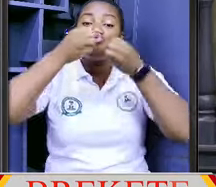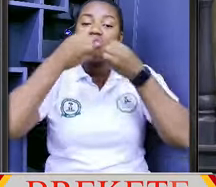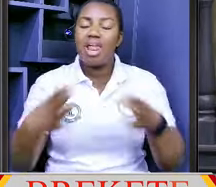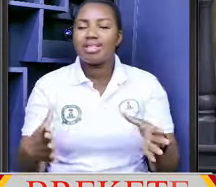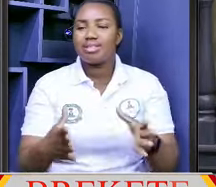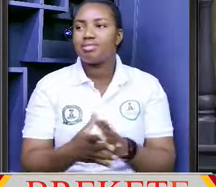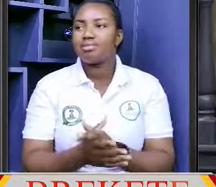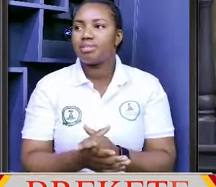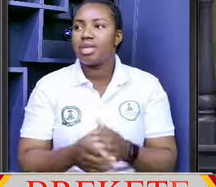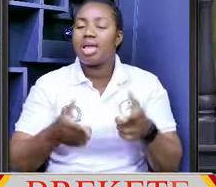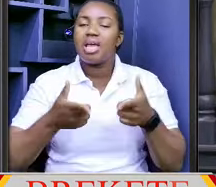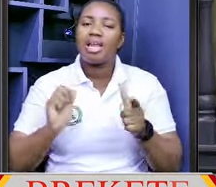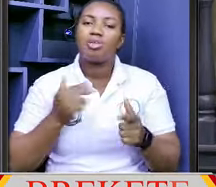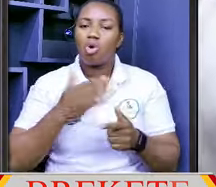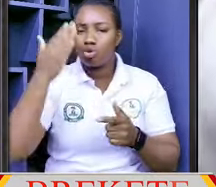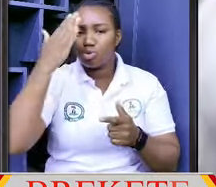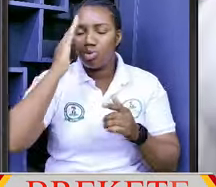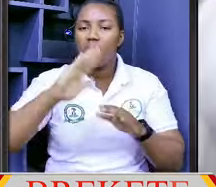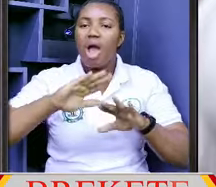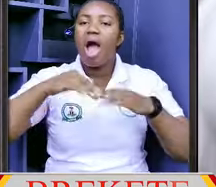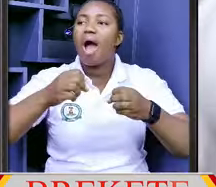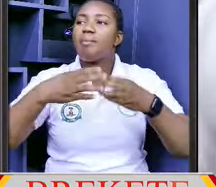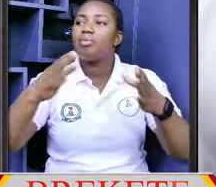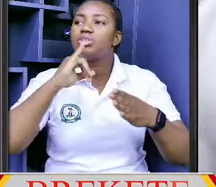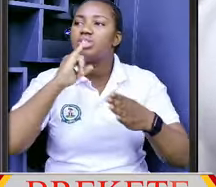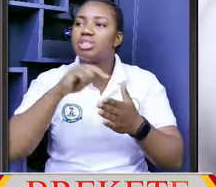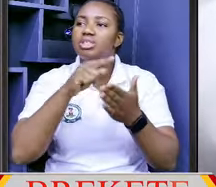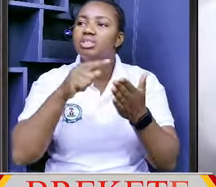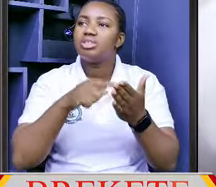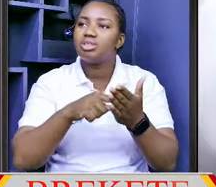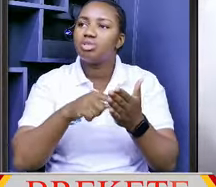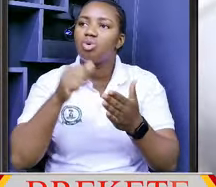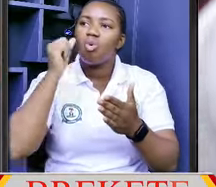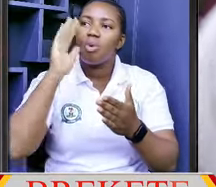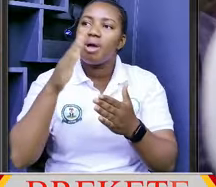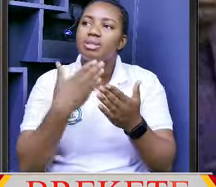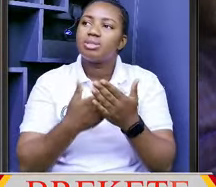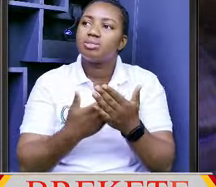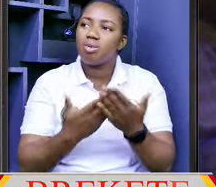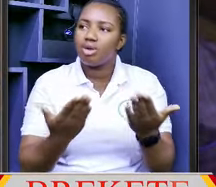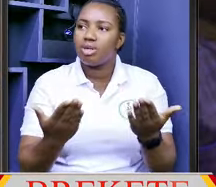Let us know how much is this woman's money that is remaining in their pocket.